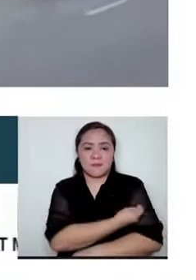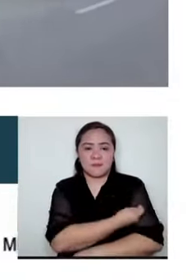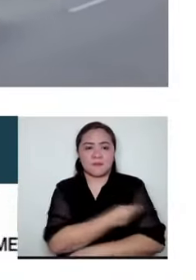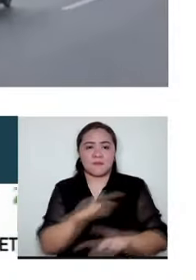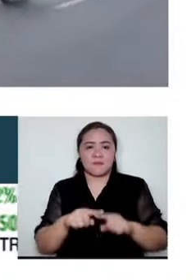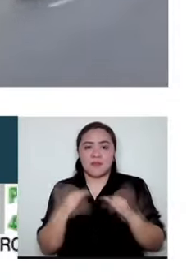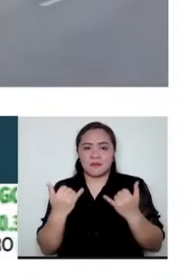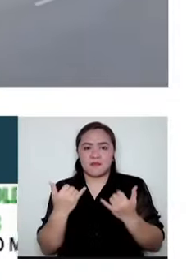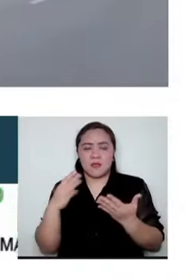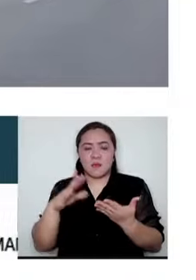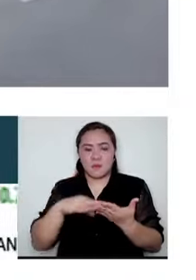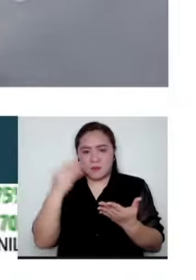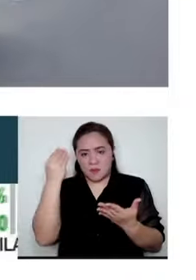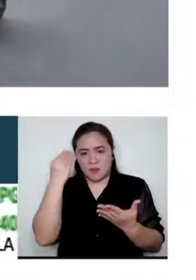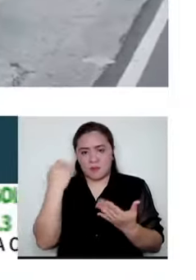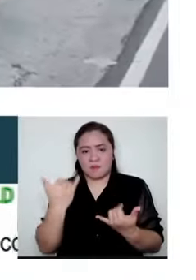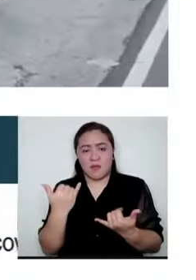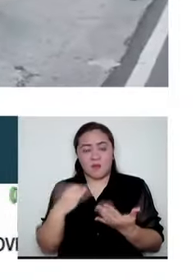this, Carmina.